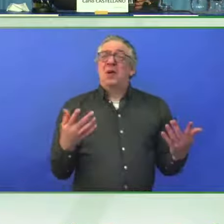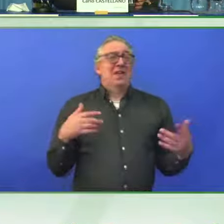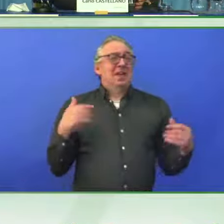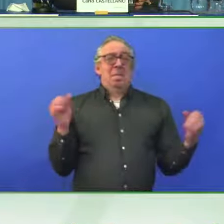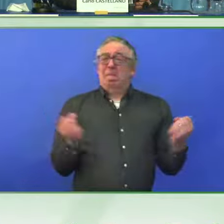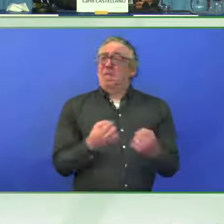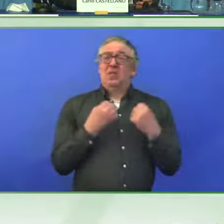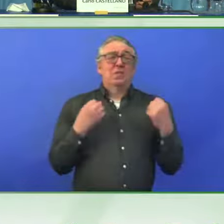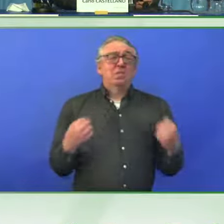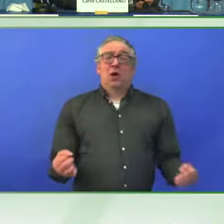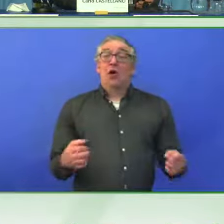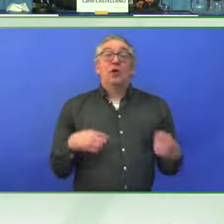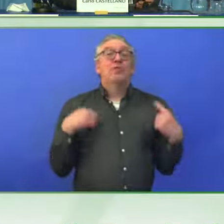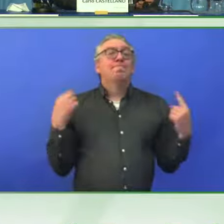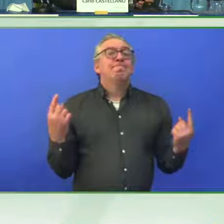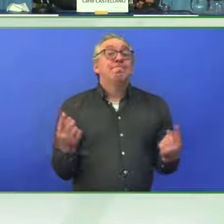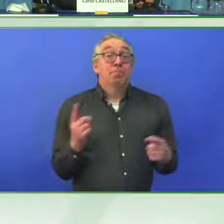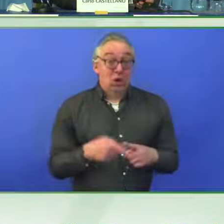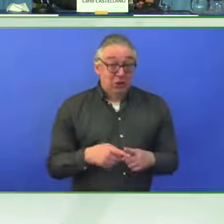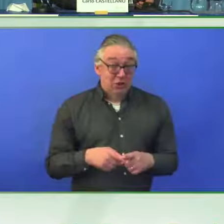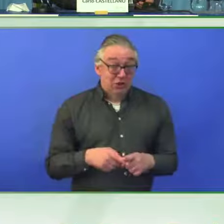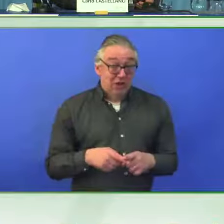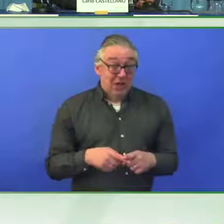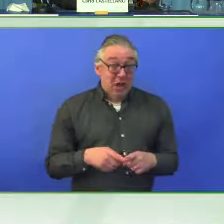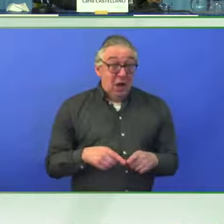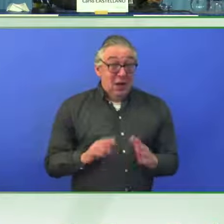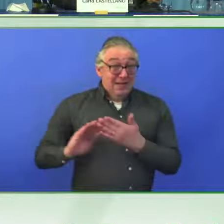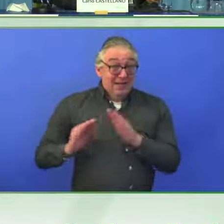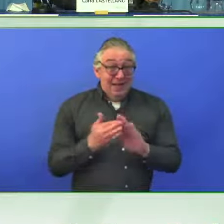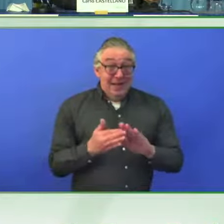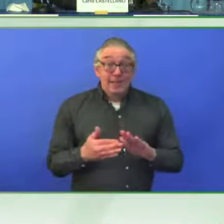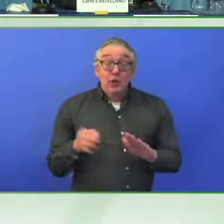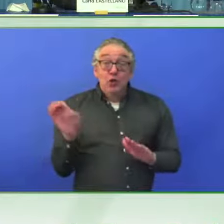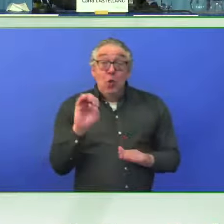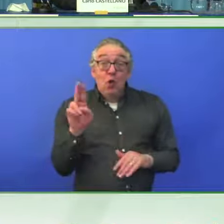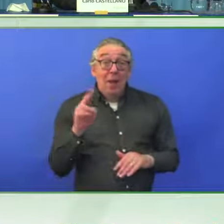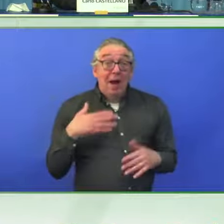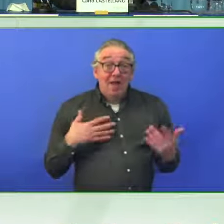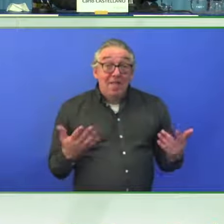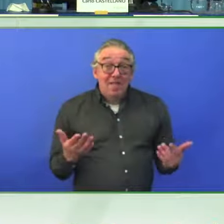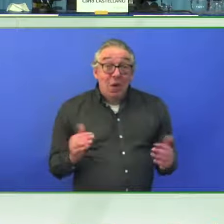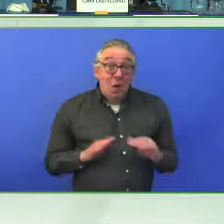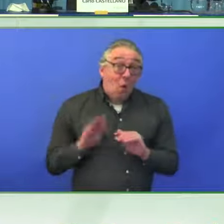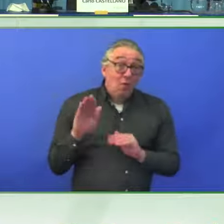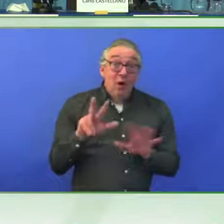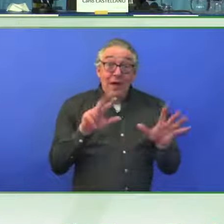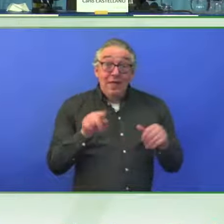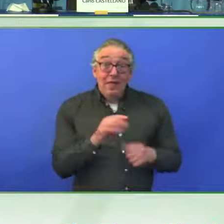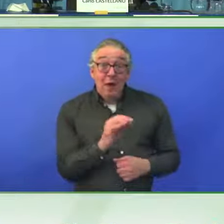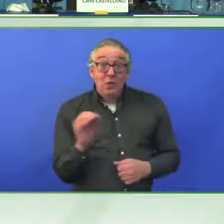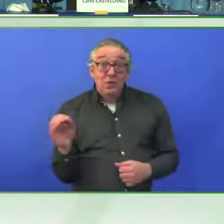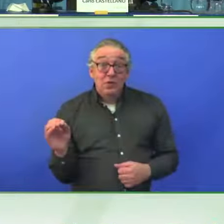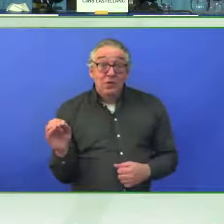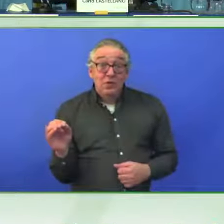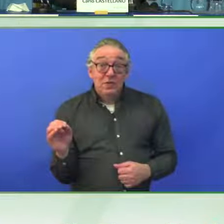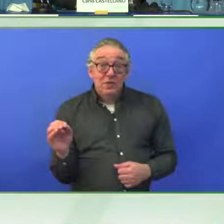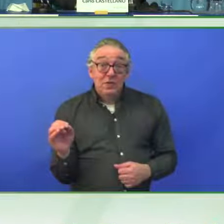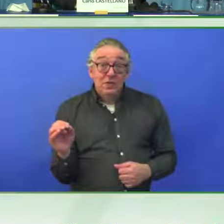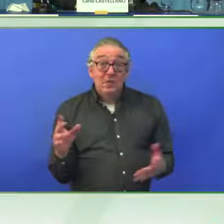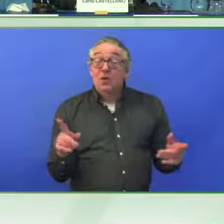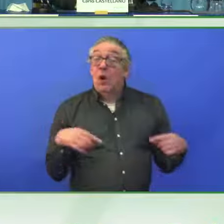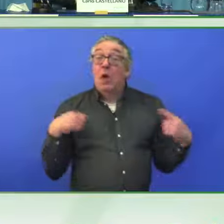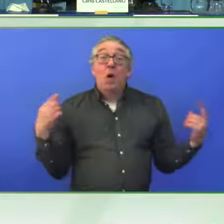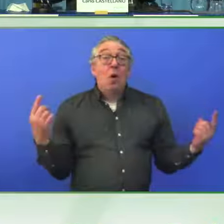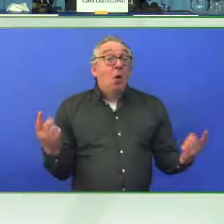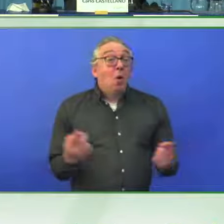countries and solution that allow to the final user in a very free way. It's a